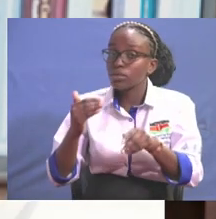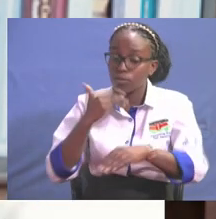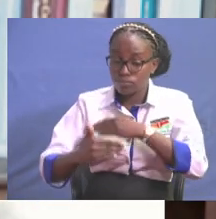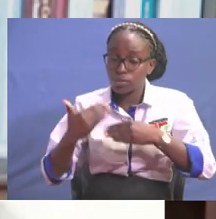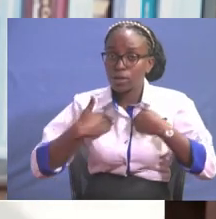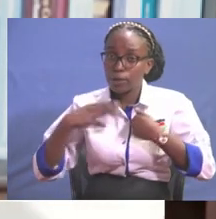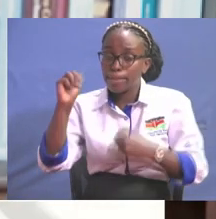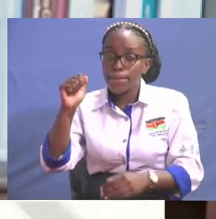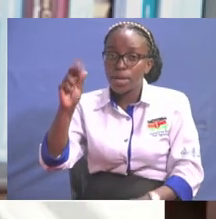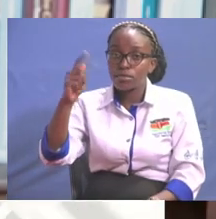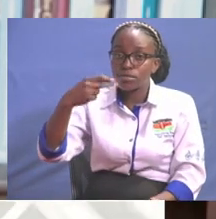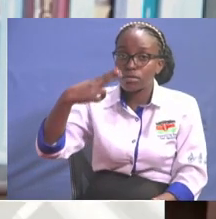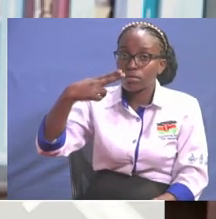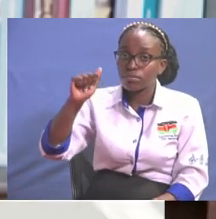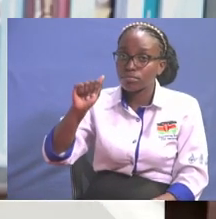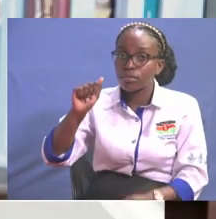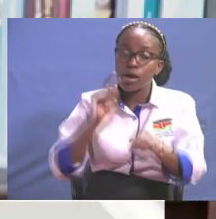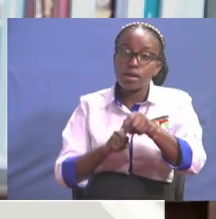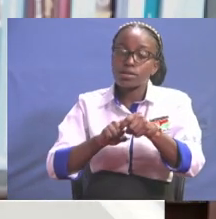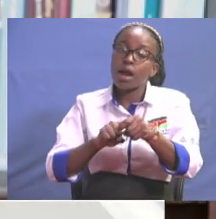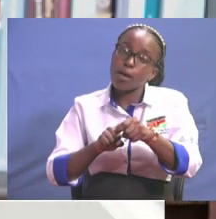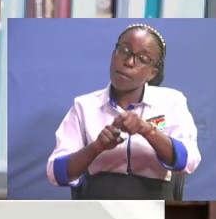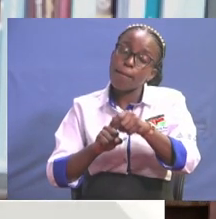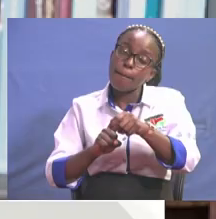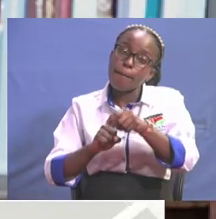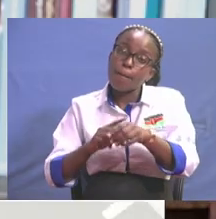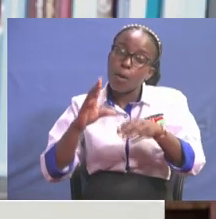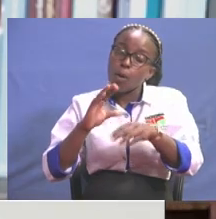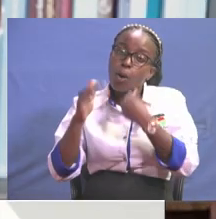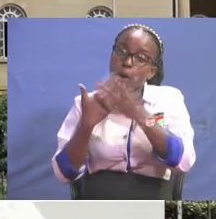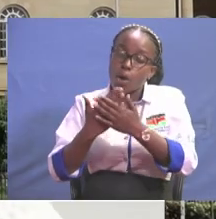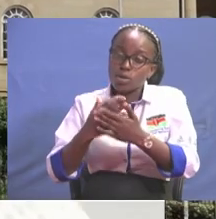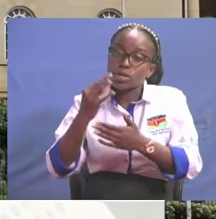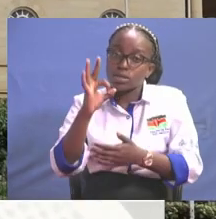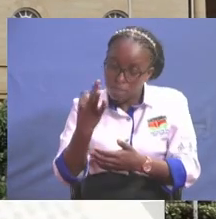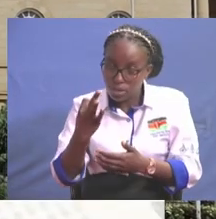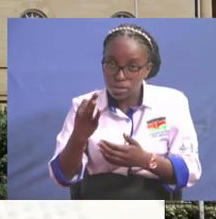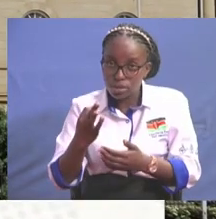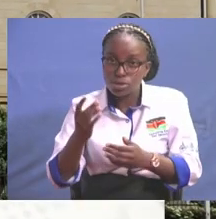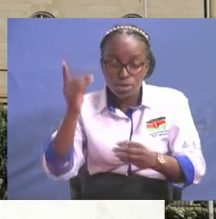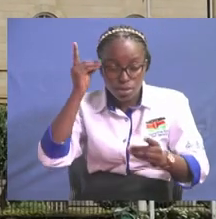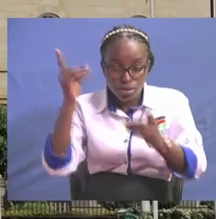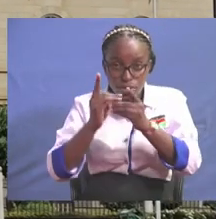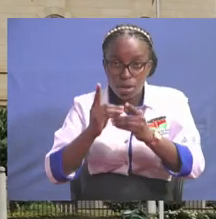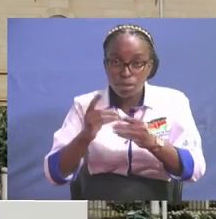Martha Koome, who is expected to form a panel of 3 judges to decide on the case. Dennis Munyi, KUTV.